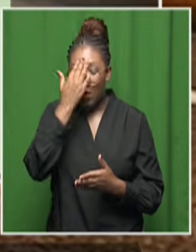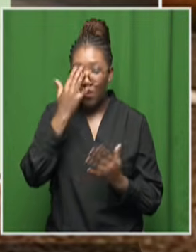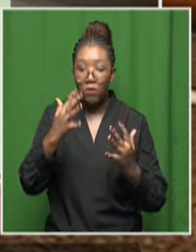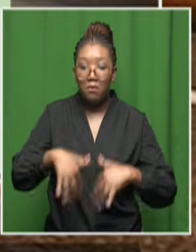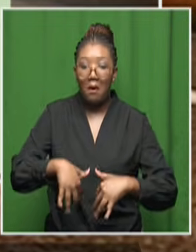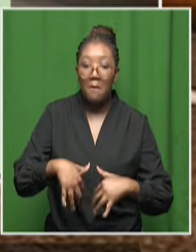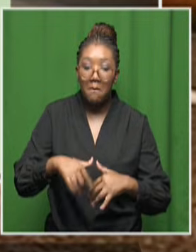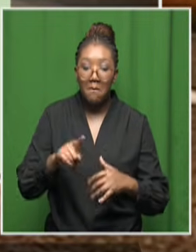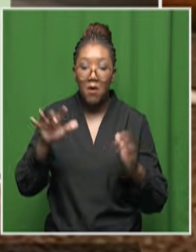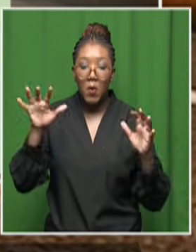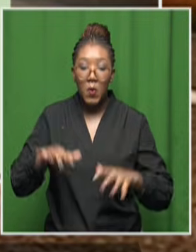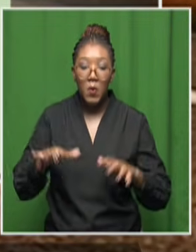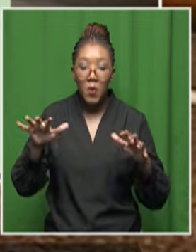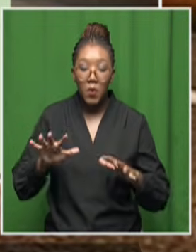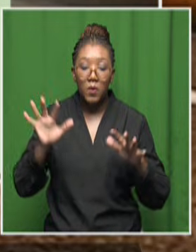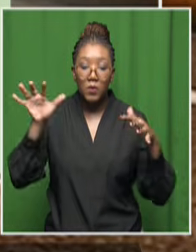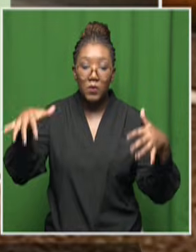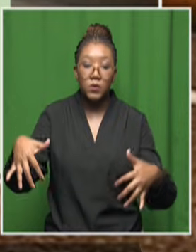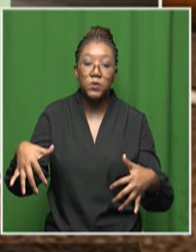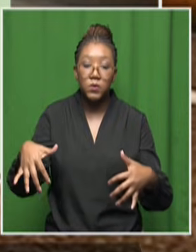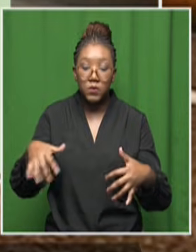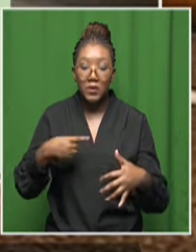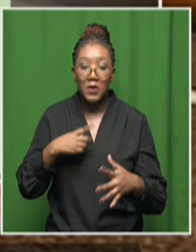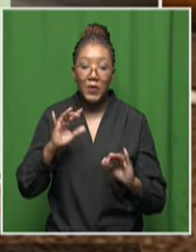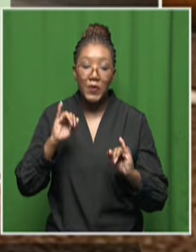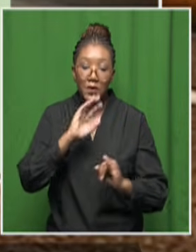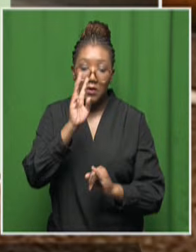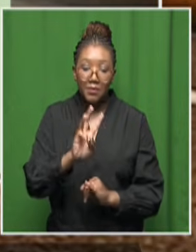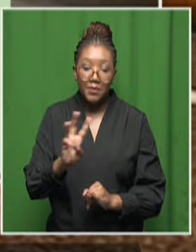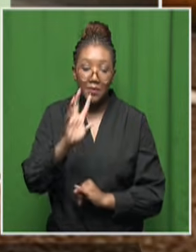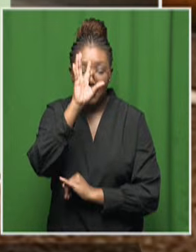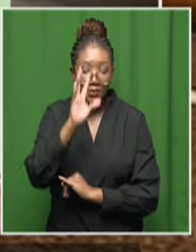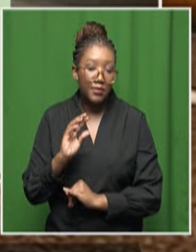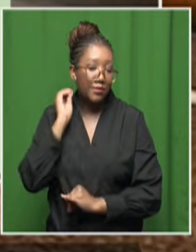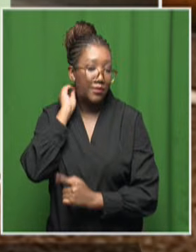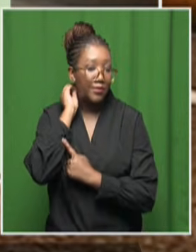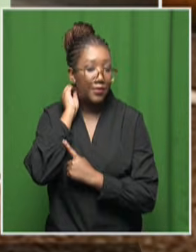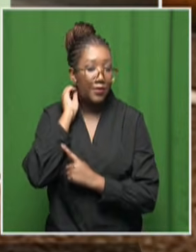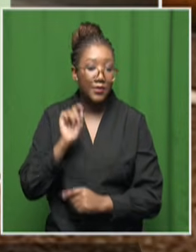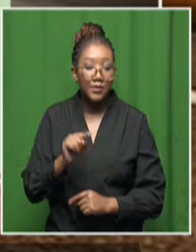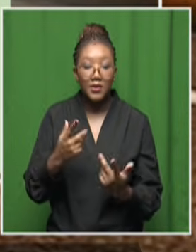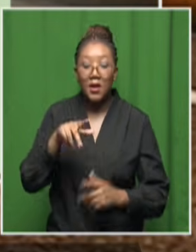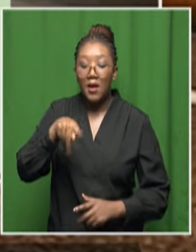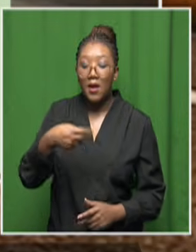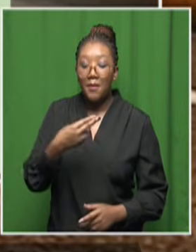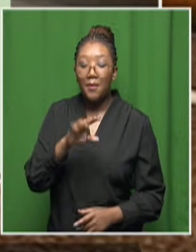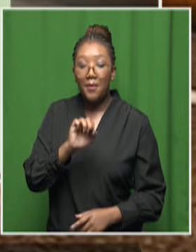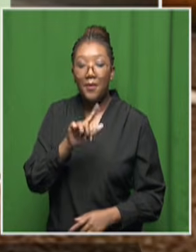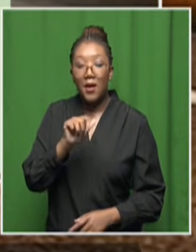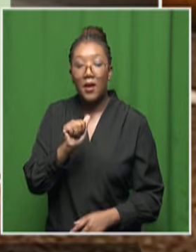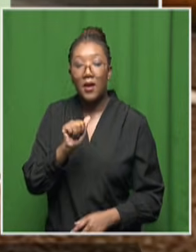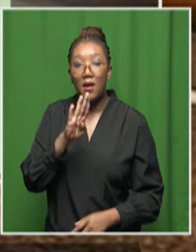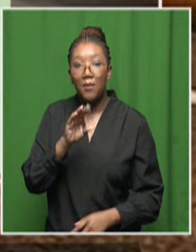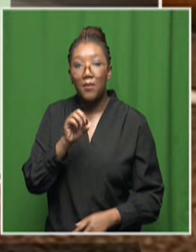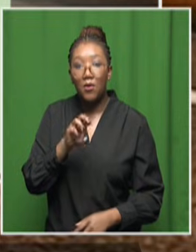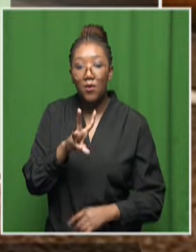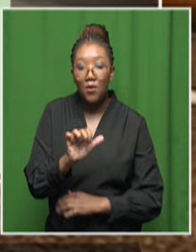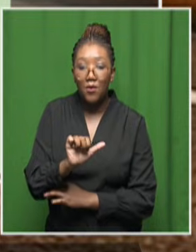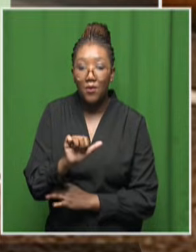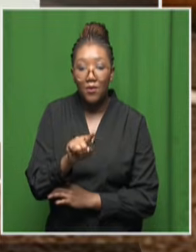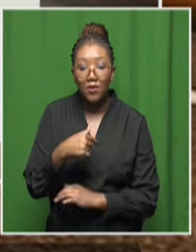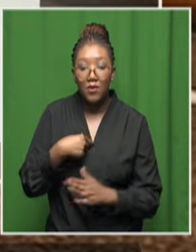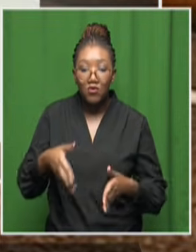bad flood damage and a washaway section. So just keep that in mind. Hoedspruit to Palabora, a lot further to travel, and some of those roads that you'll be travelling on are